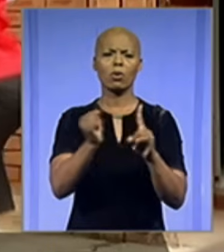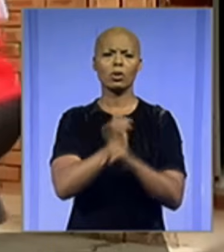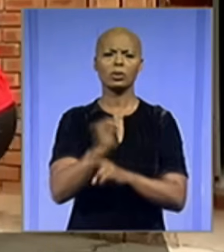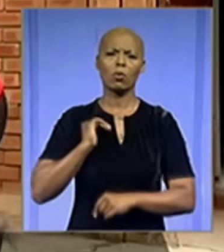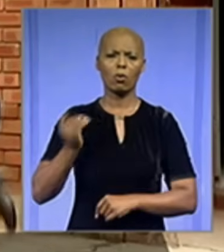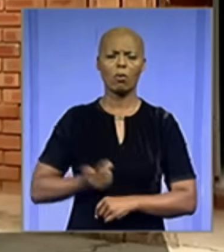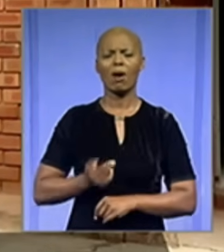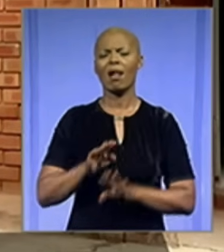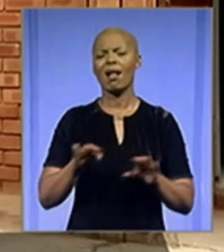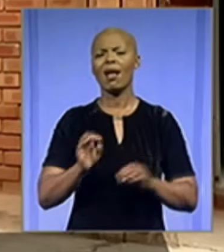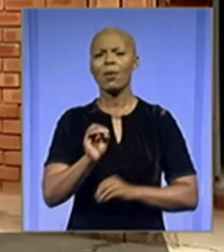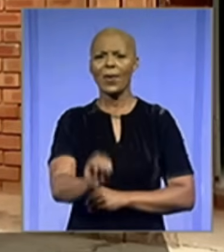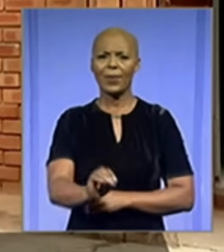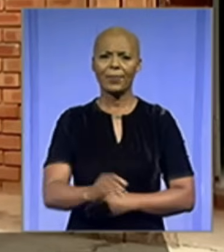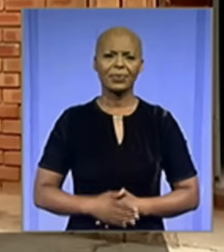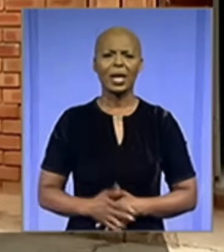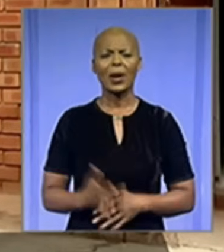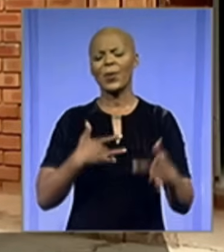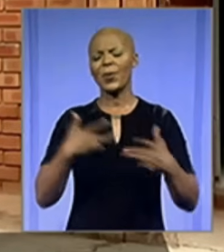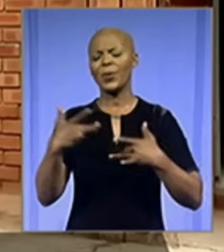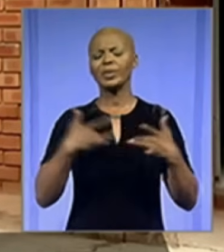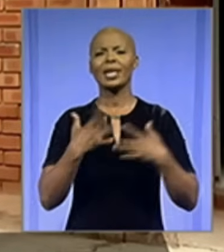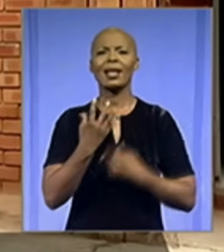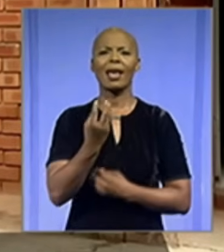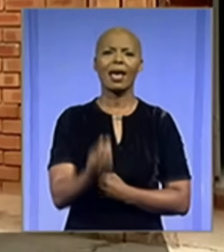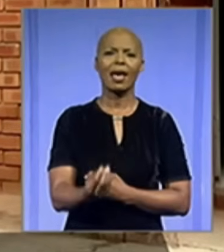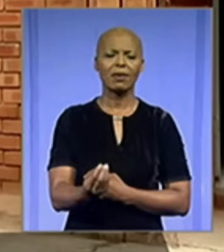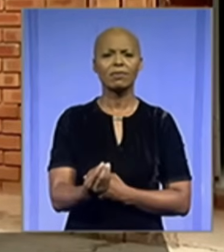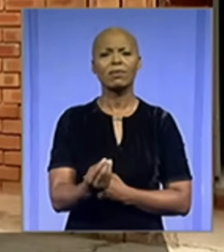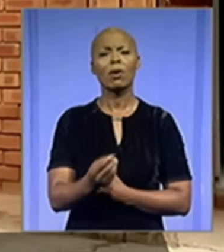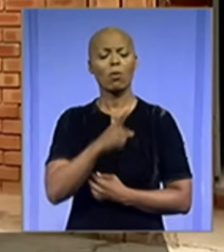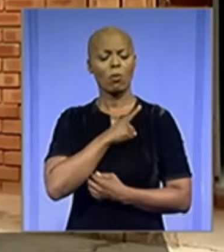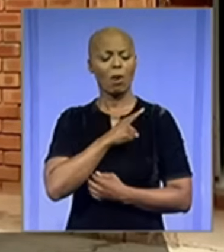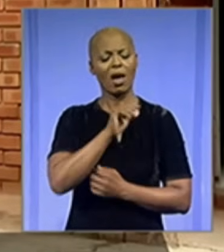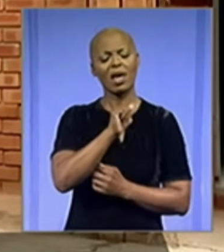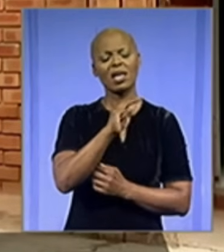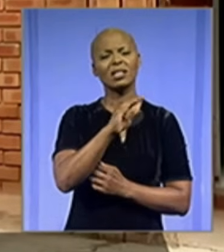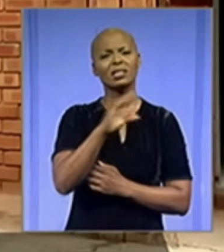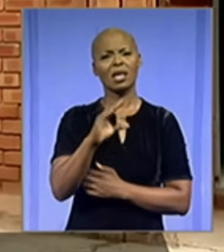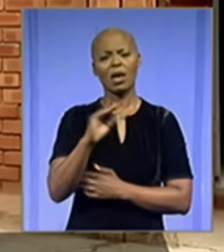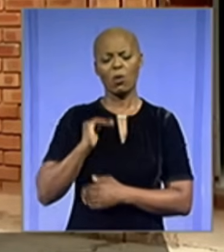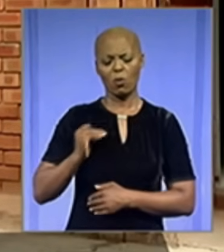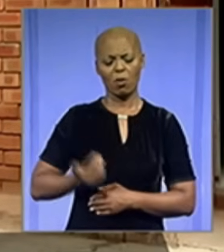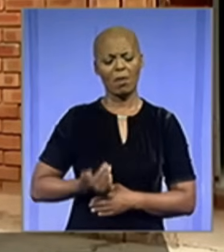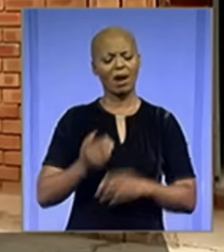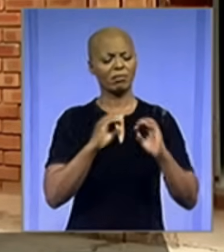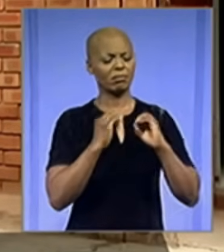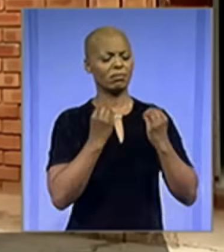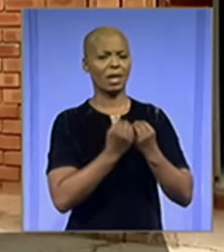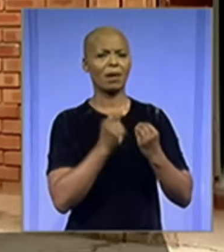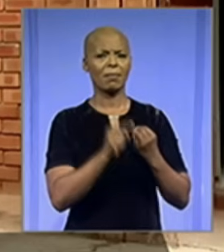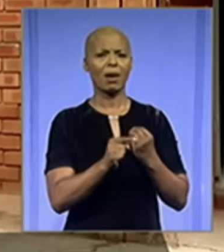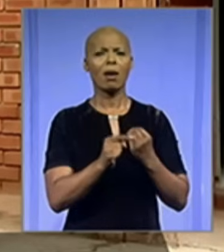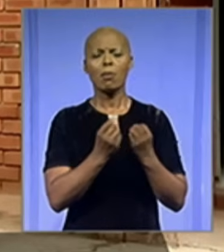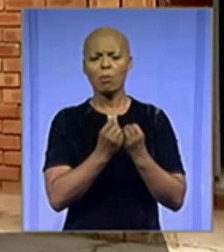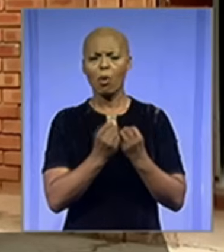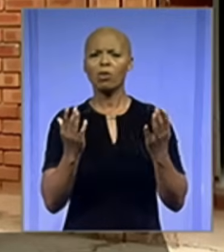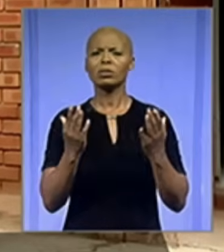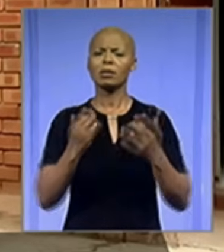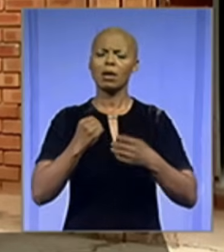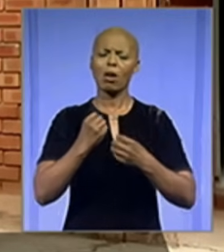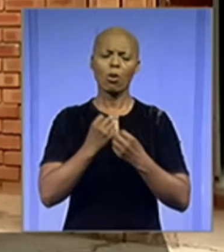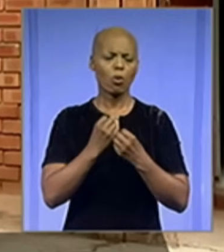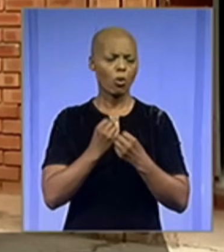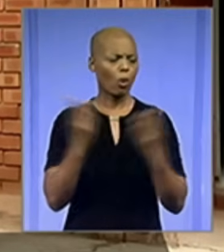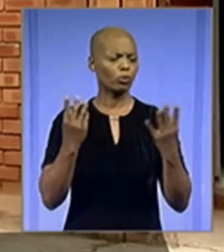are highly and deeply concerned because as the ANC Women's League we have done a lot in terms of making